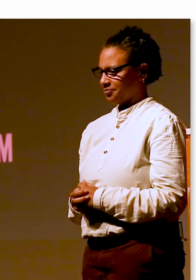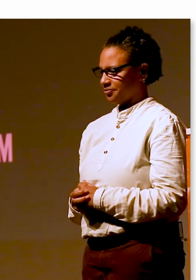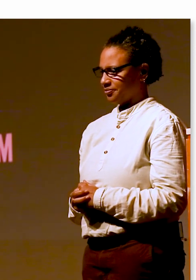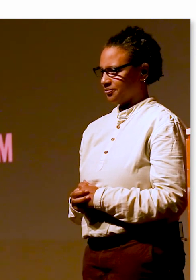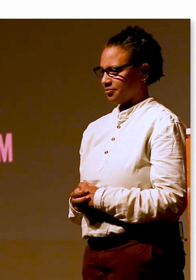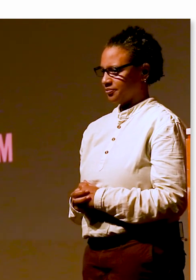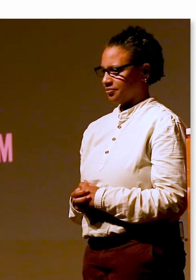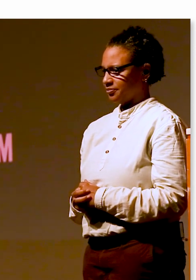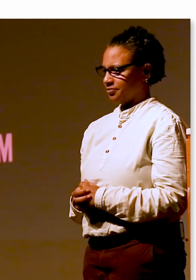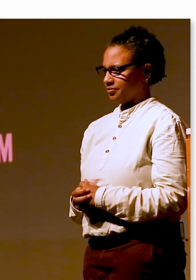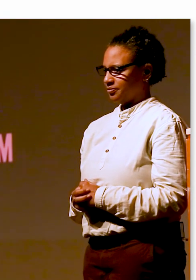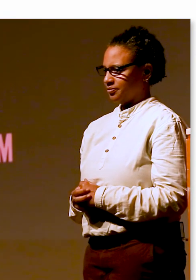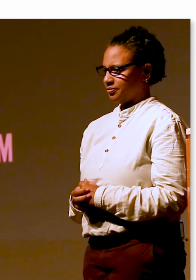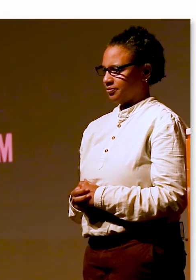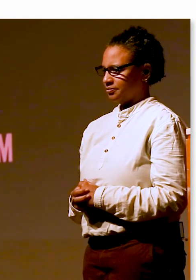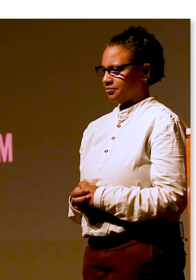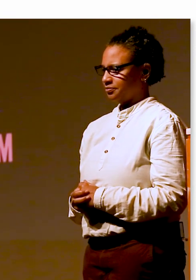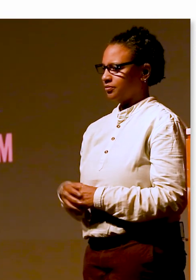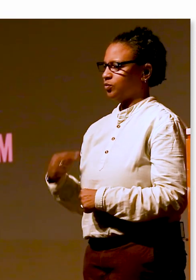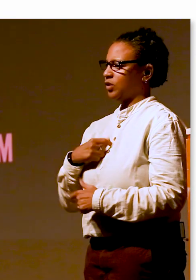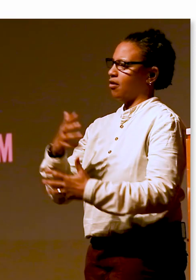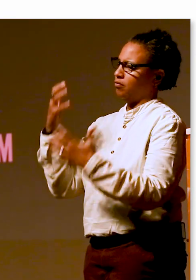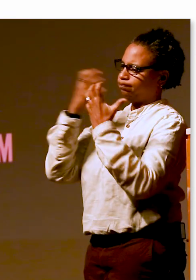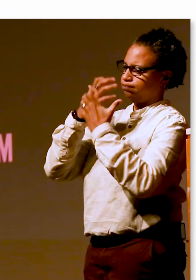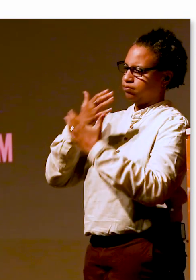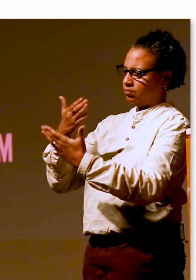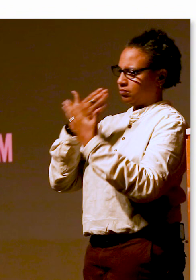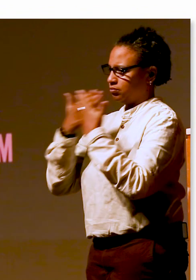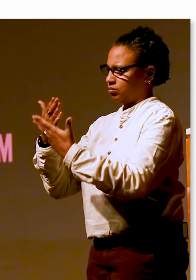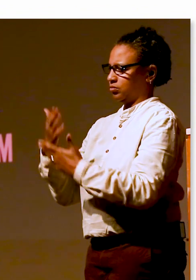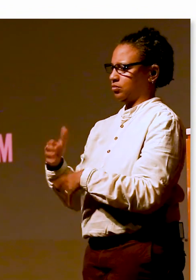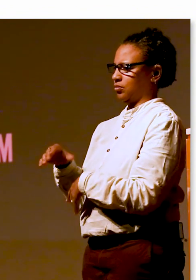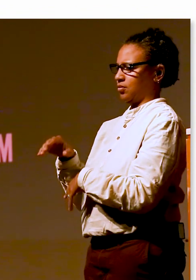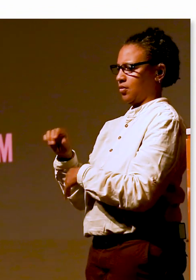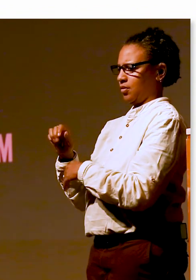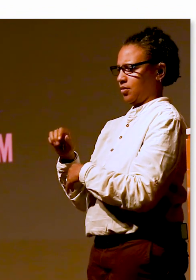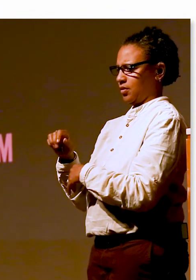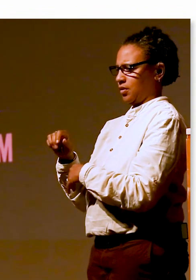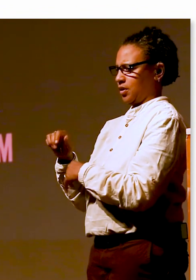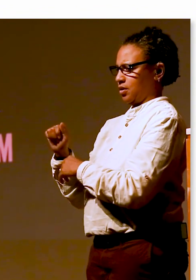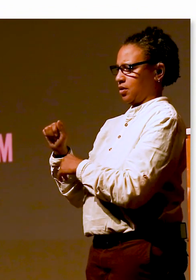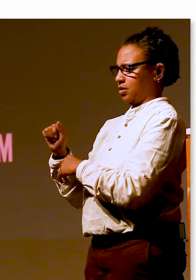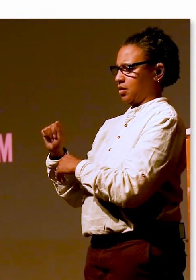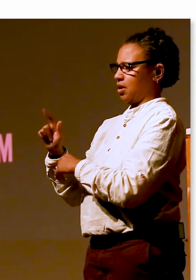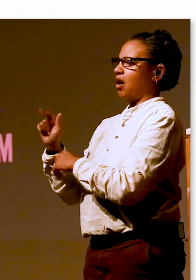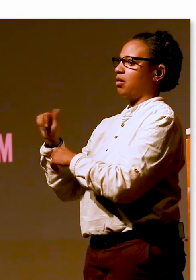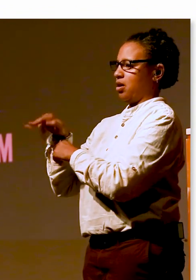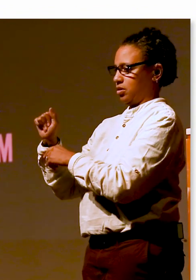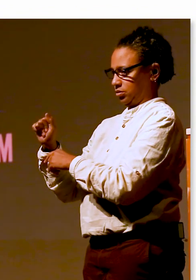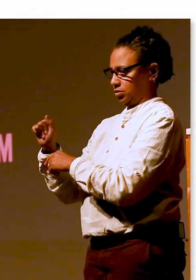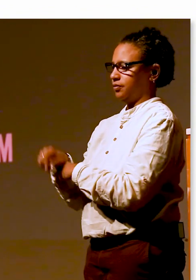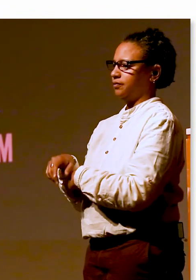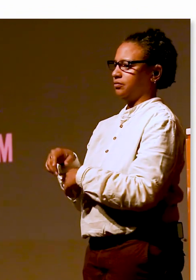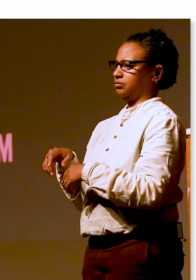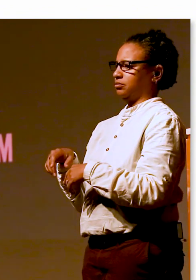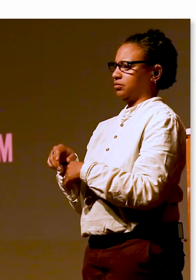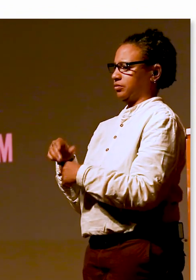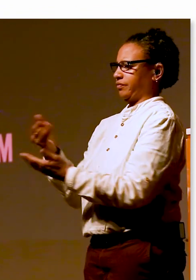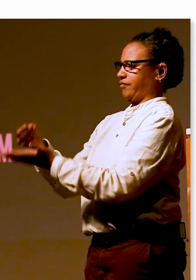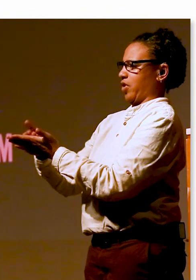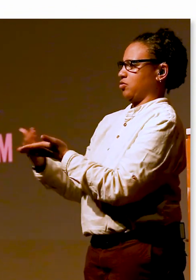We are incredibly grateful to the Arnold and Augusta Newman Foundation for making this series of annual